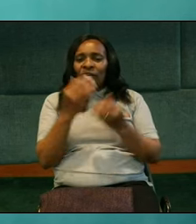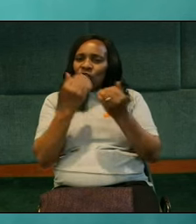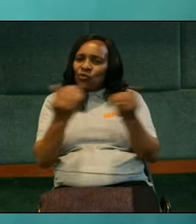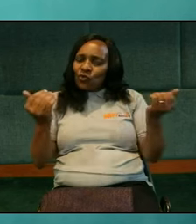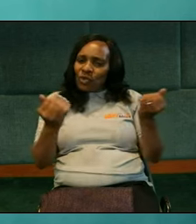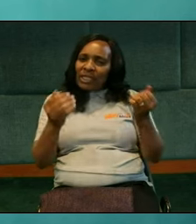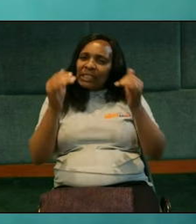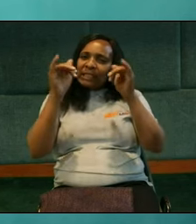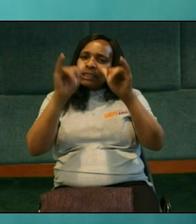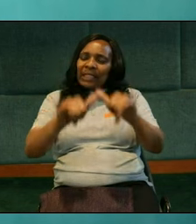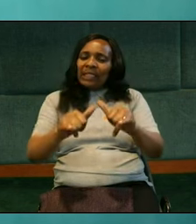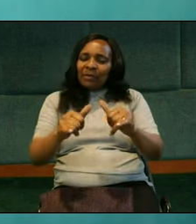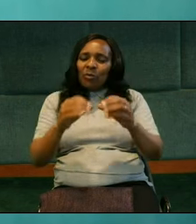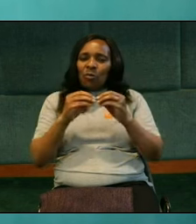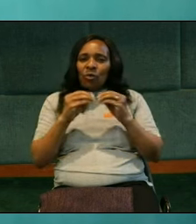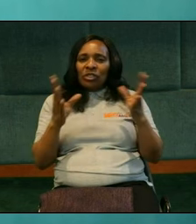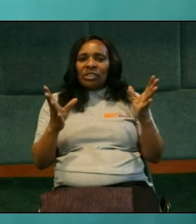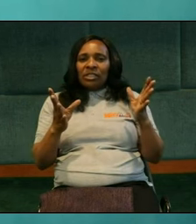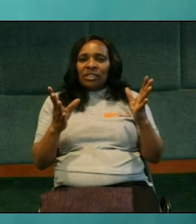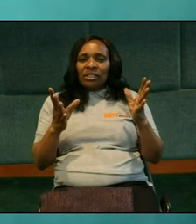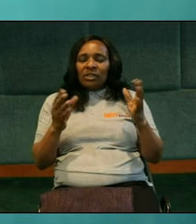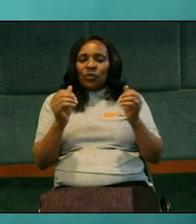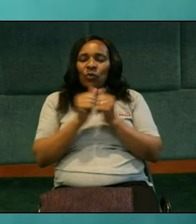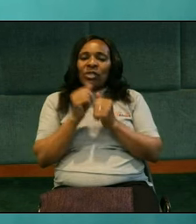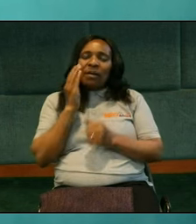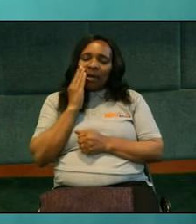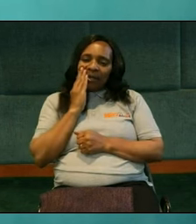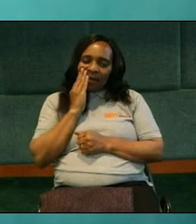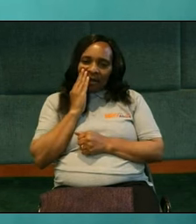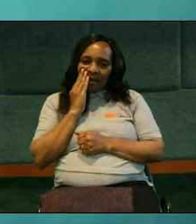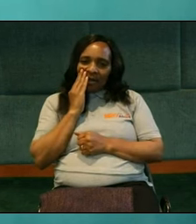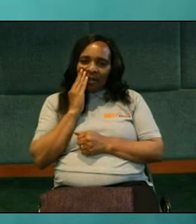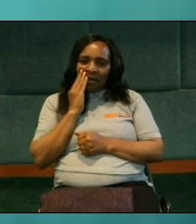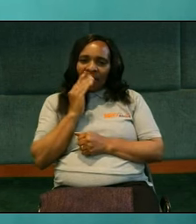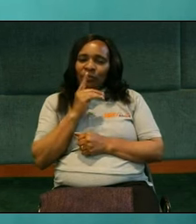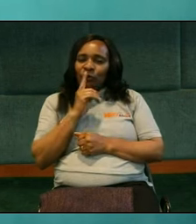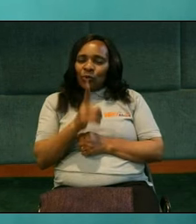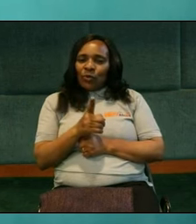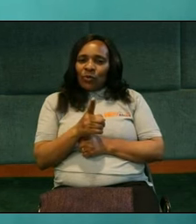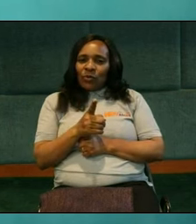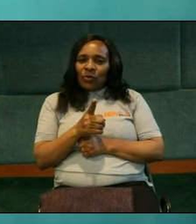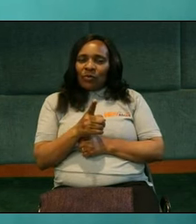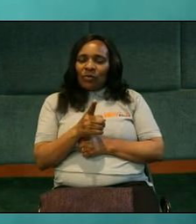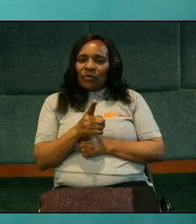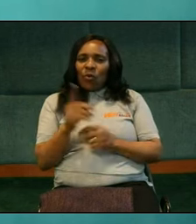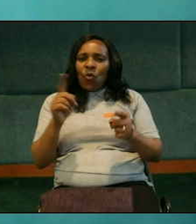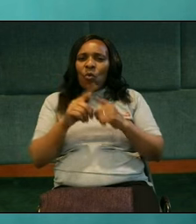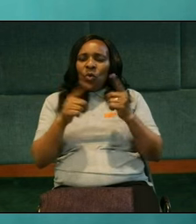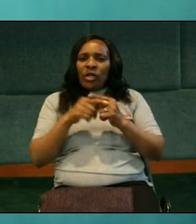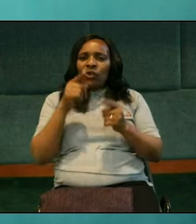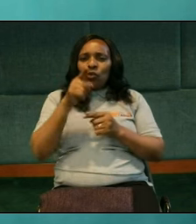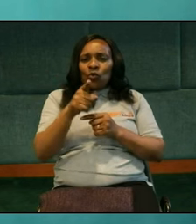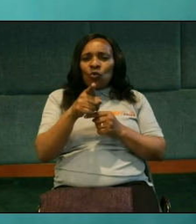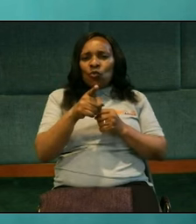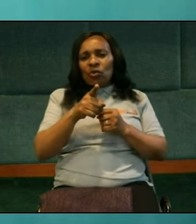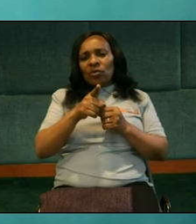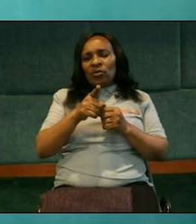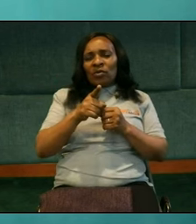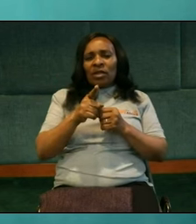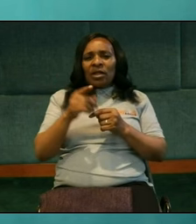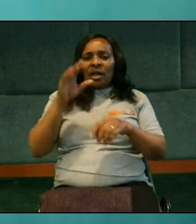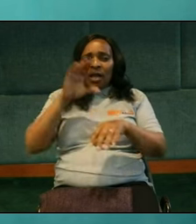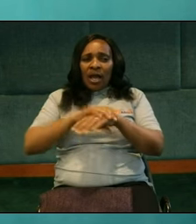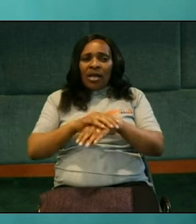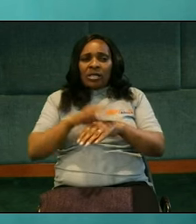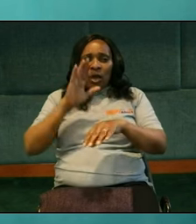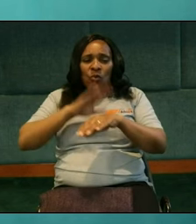children stays most with the mother. Mm-hmm. So when you get a good